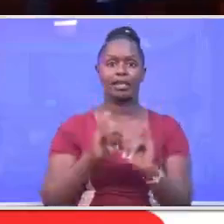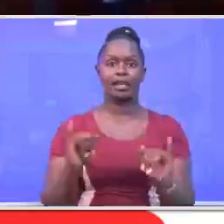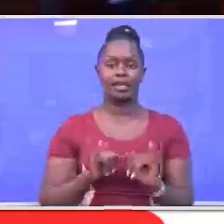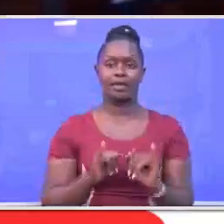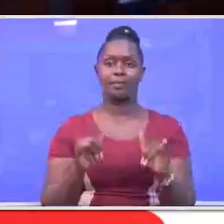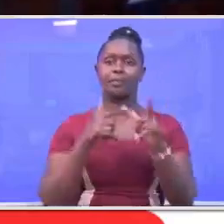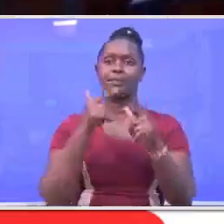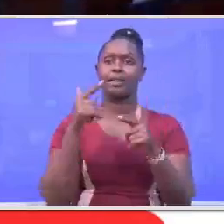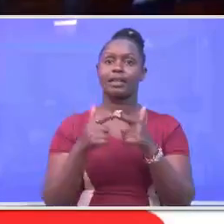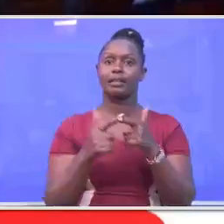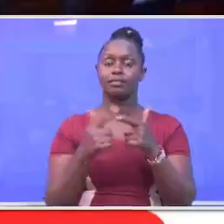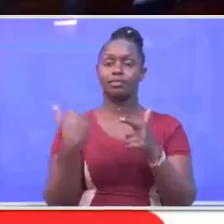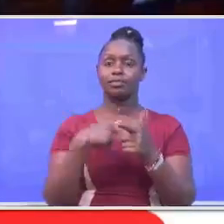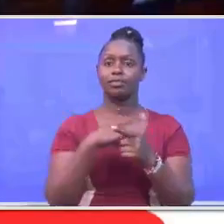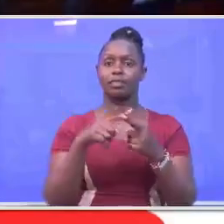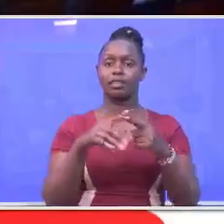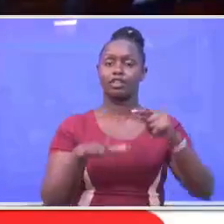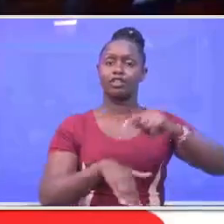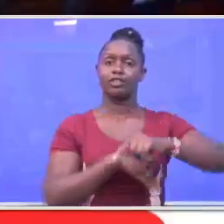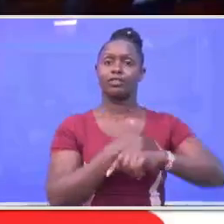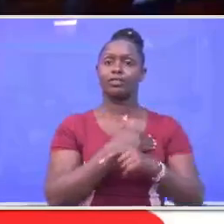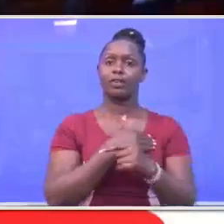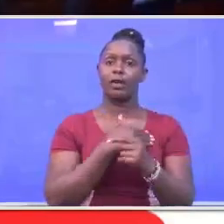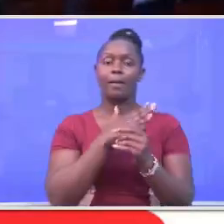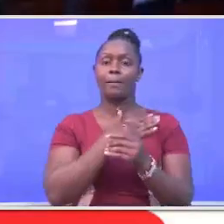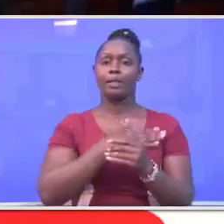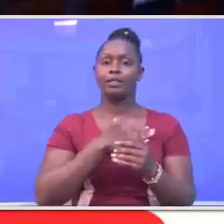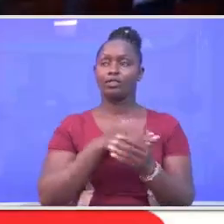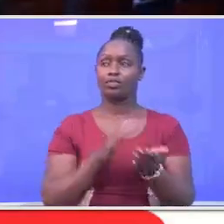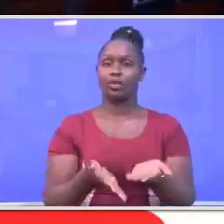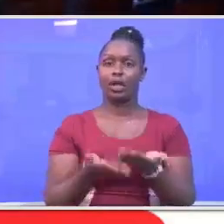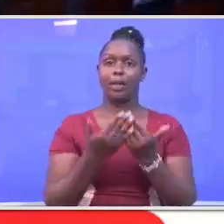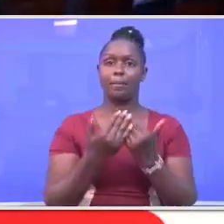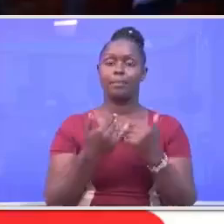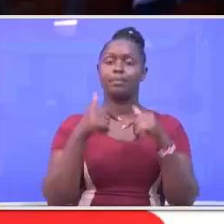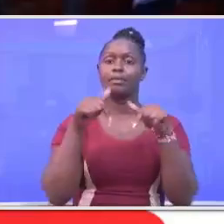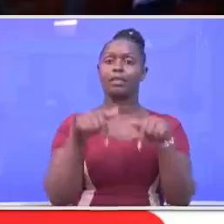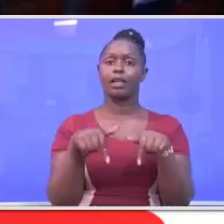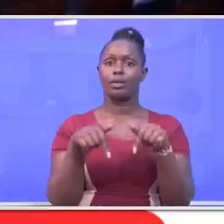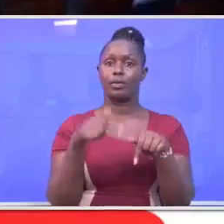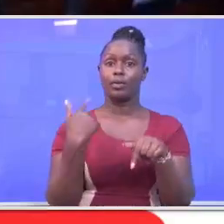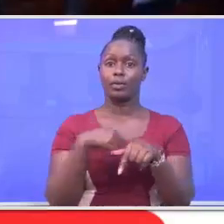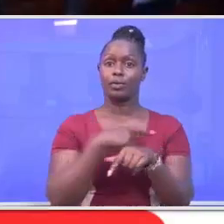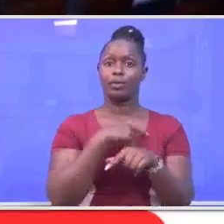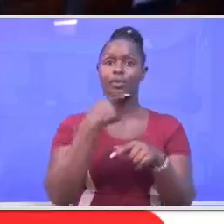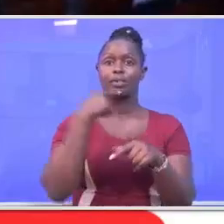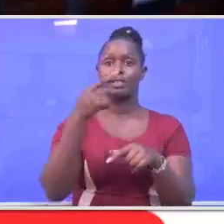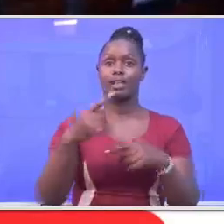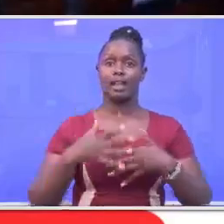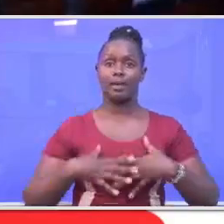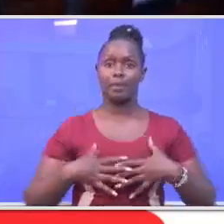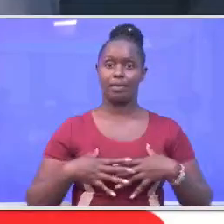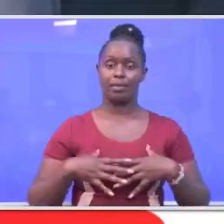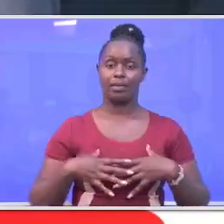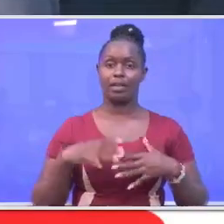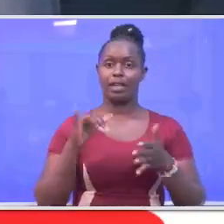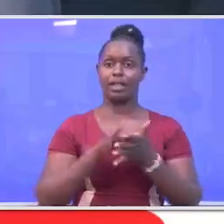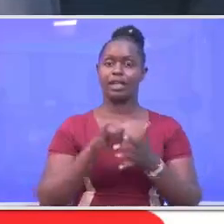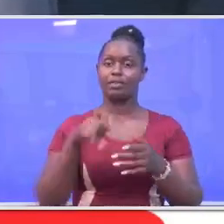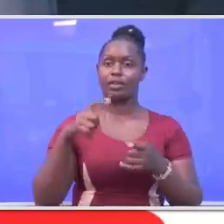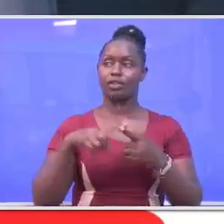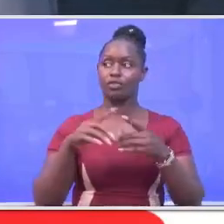ma chief mtatusaidia. Sahi mwanze kutengeneza list. Na mwambieni watu wapeane hizo bunduki.